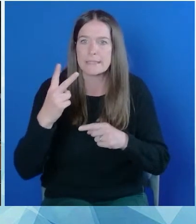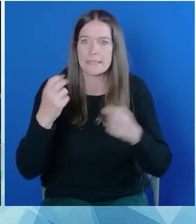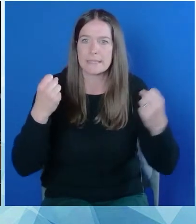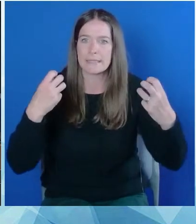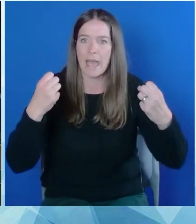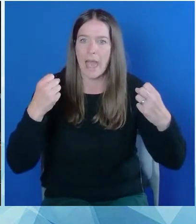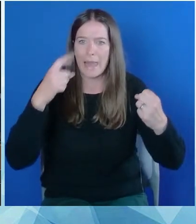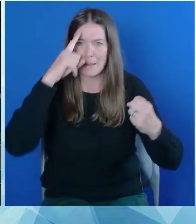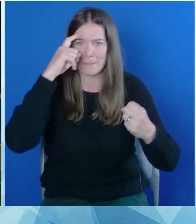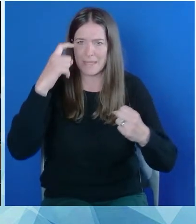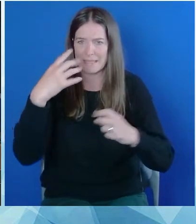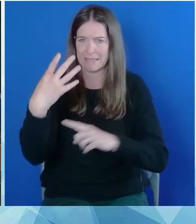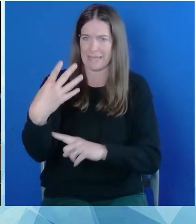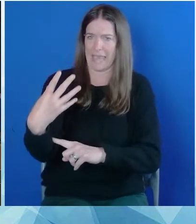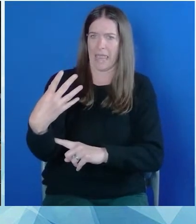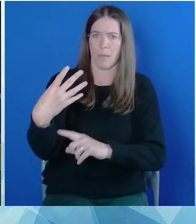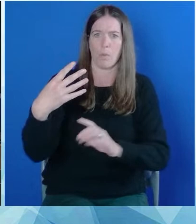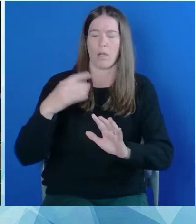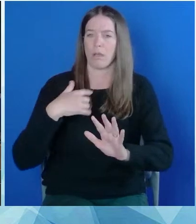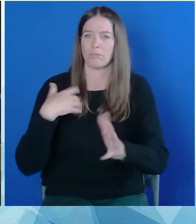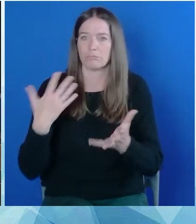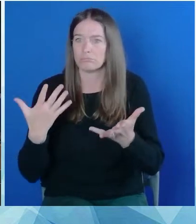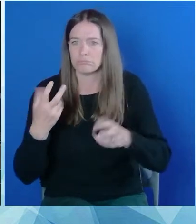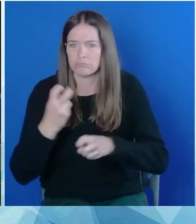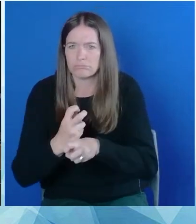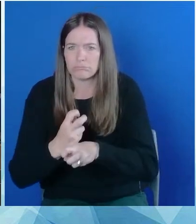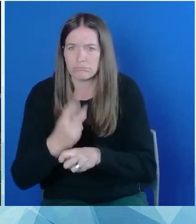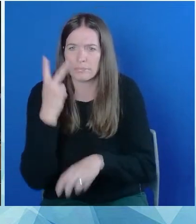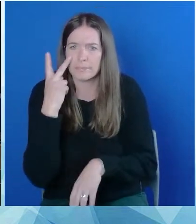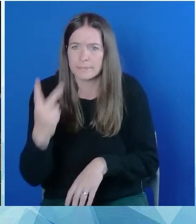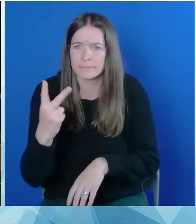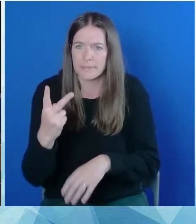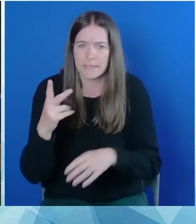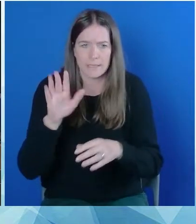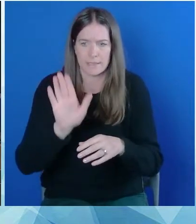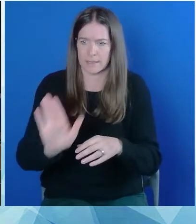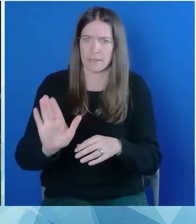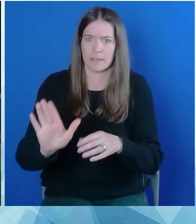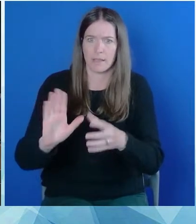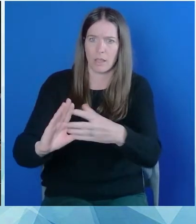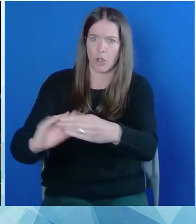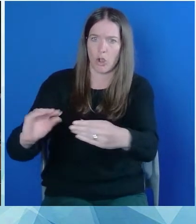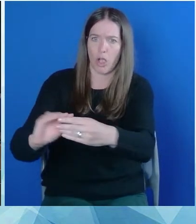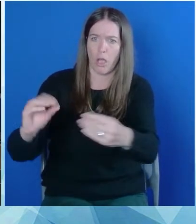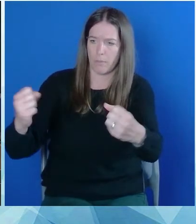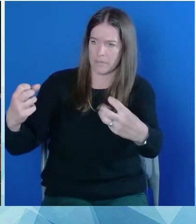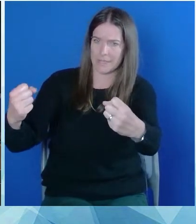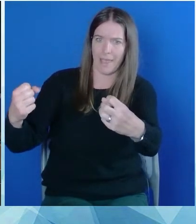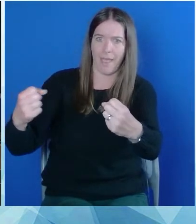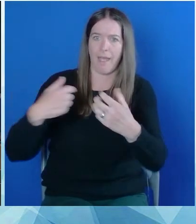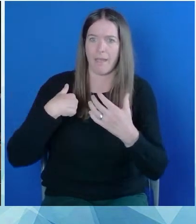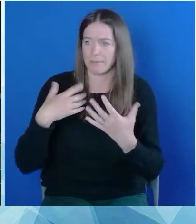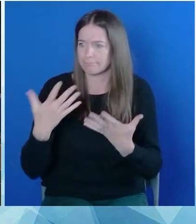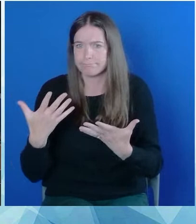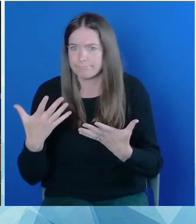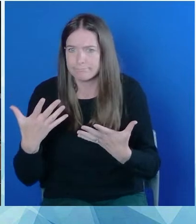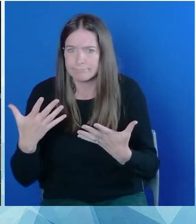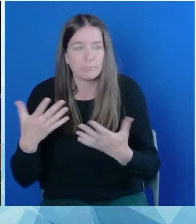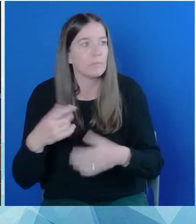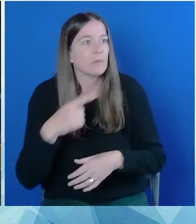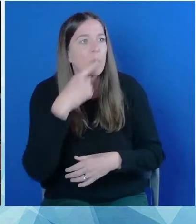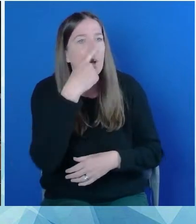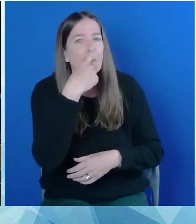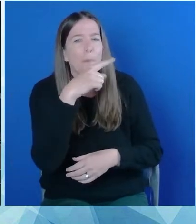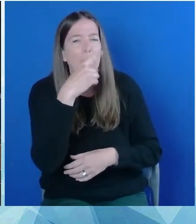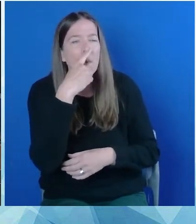I'm in a tough spot. I can no longer see the public comment being made by signers. Can we get the camera